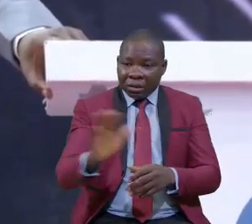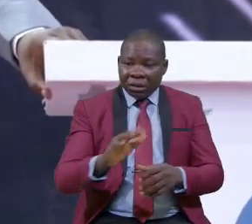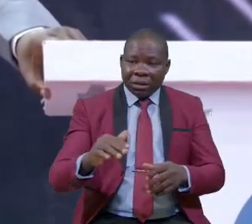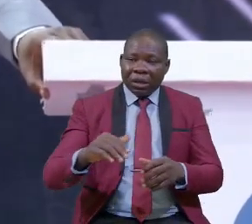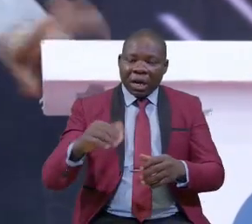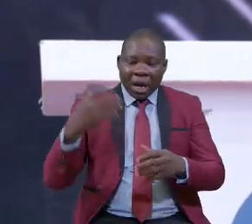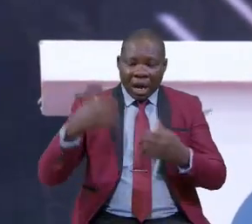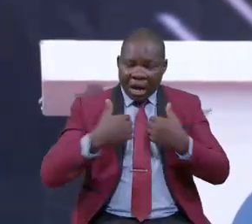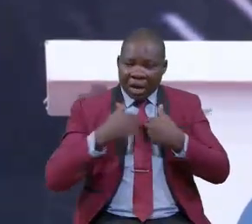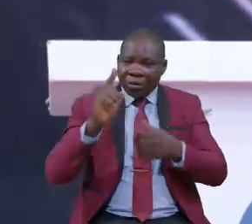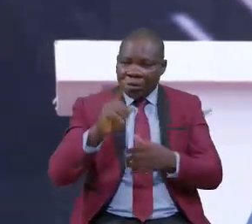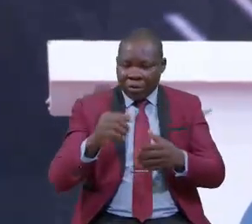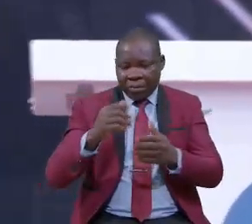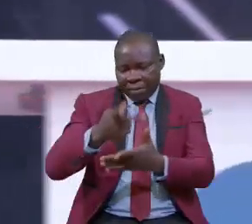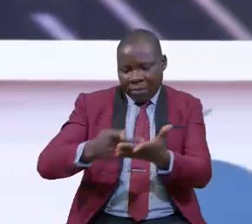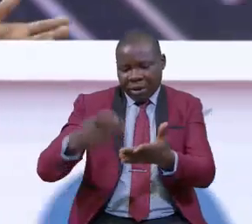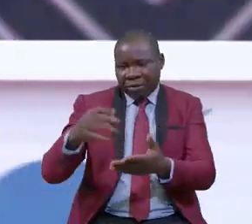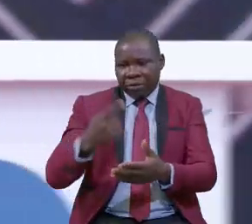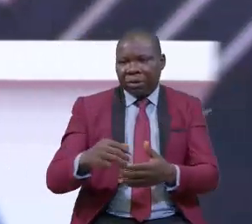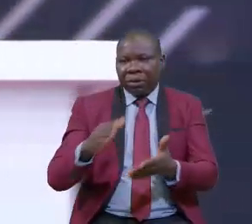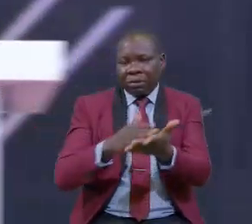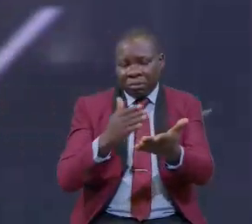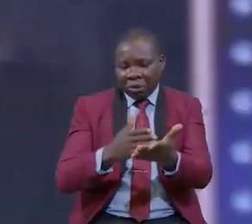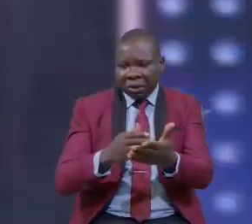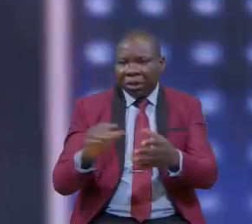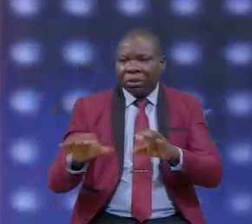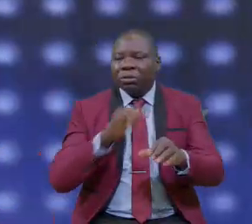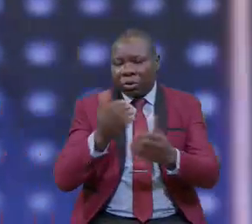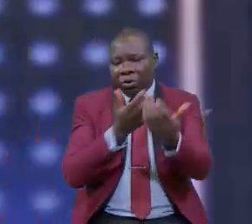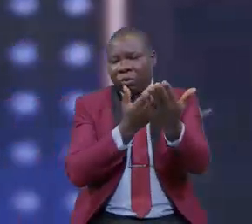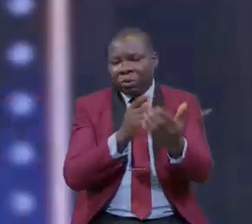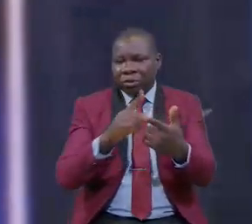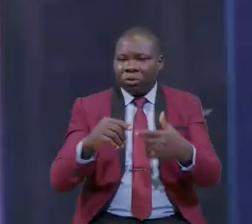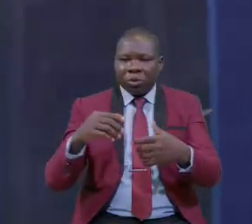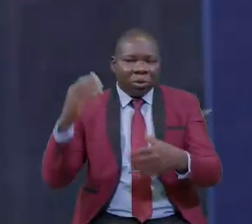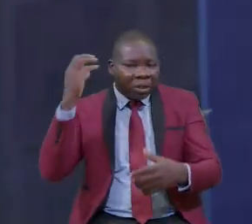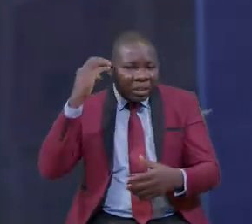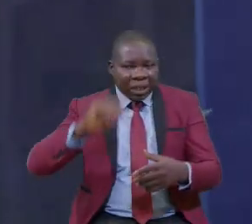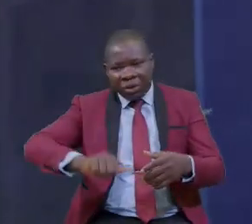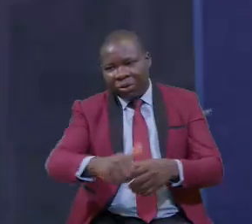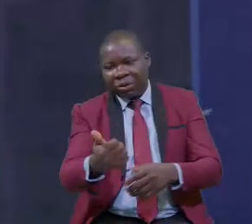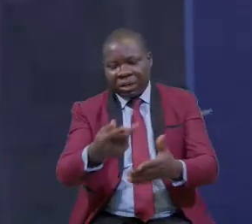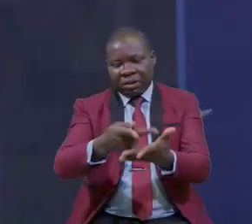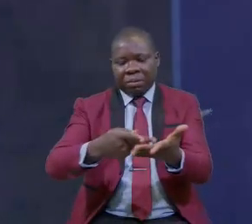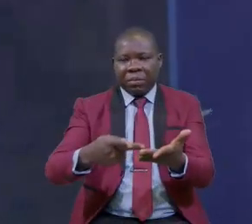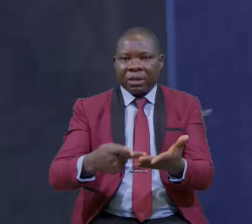the currency and goes about, and then I'm going to give testimony. You know, the things I